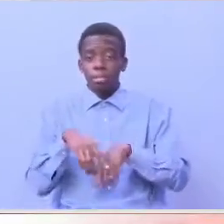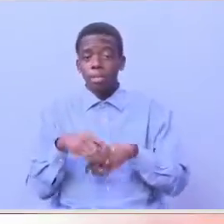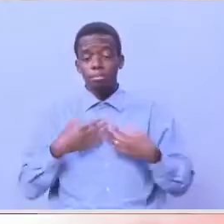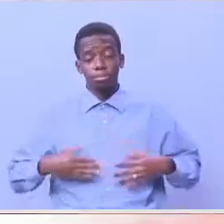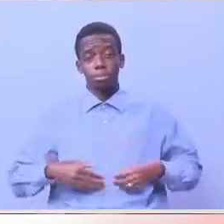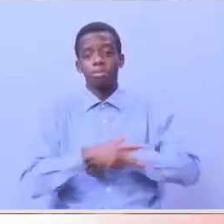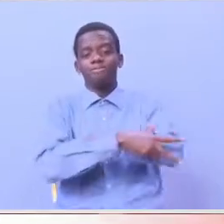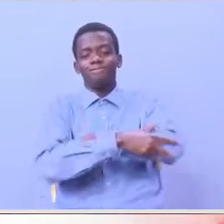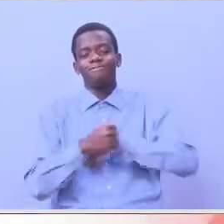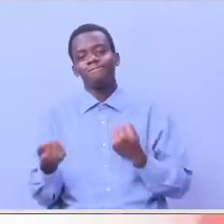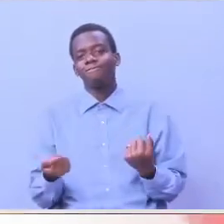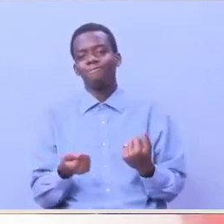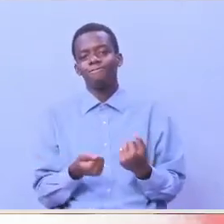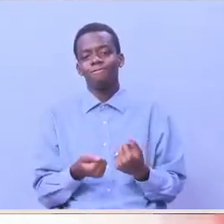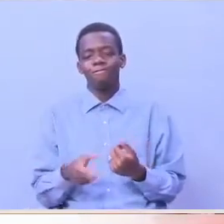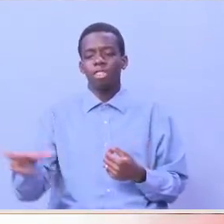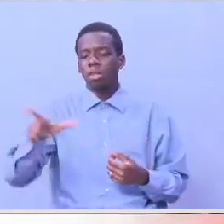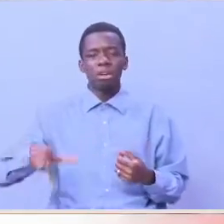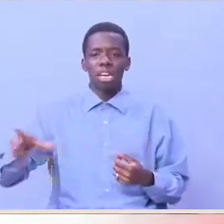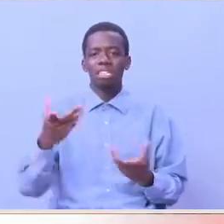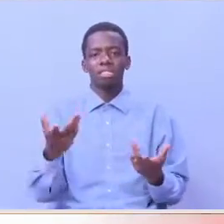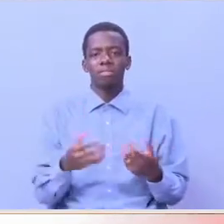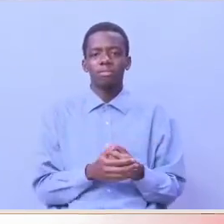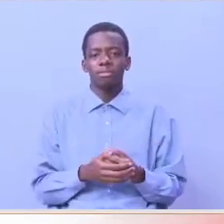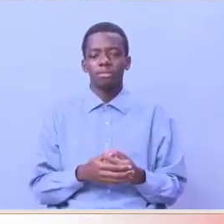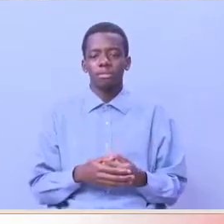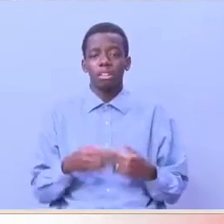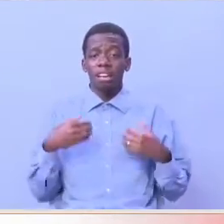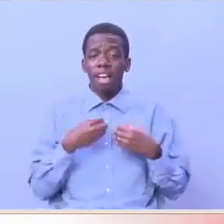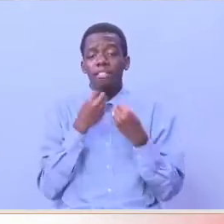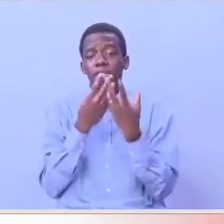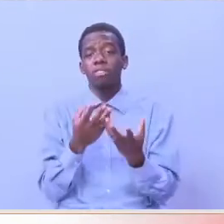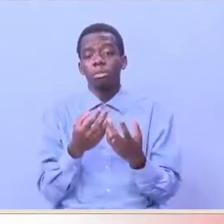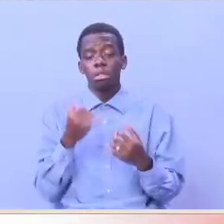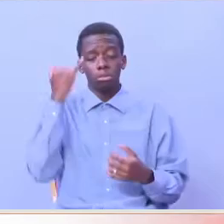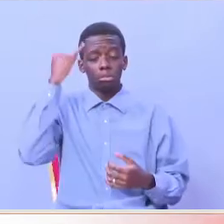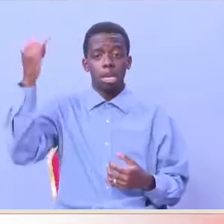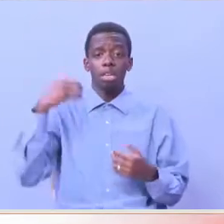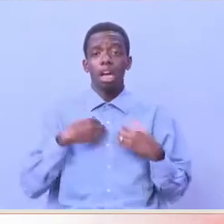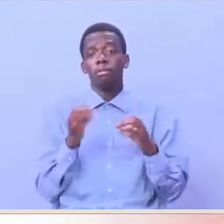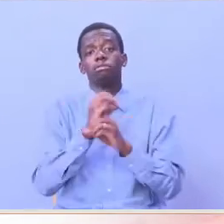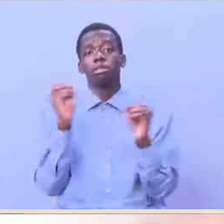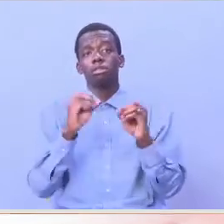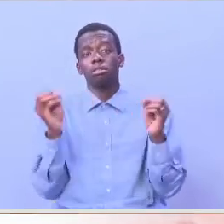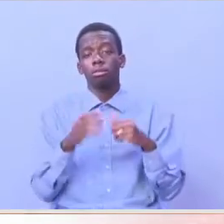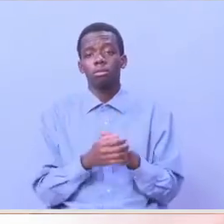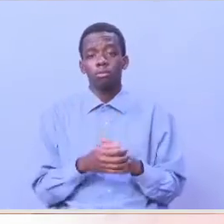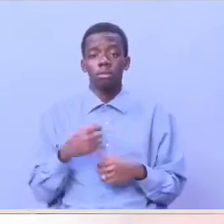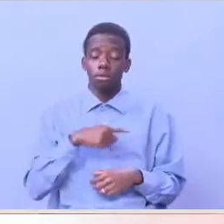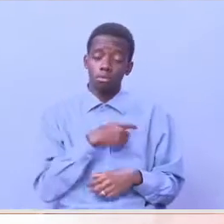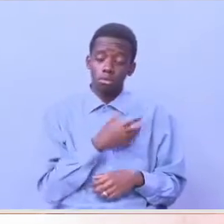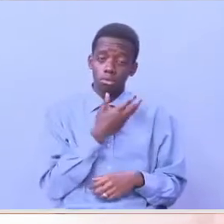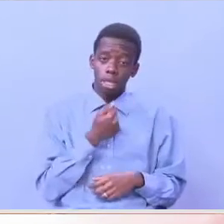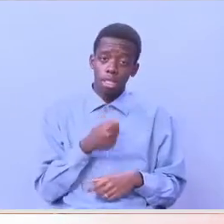Kwa hivyo mimi nadhani kwamba serikali should come in so that they help us wakulima wapate kitu kwa ukulima wao.